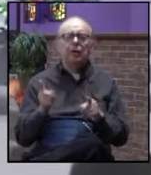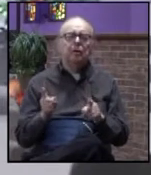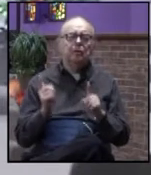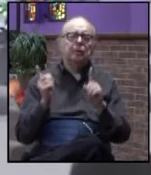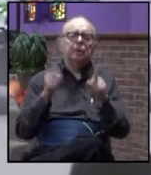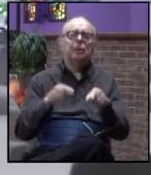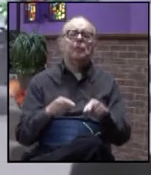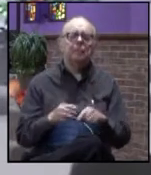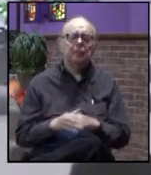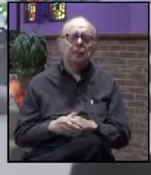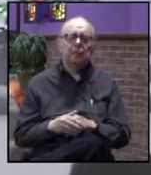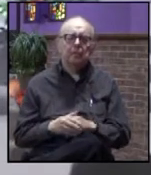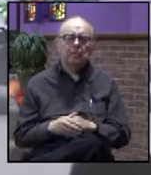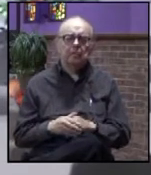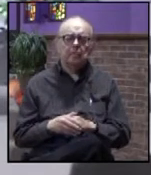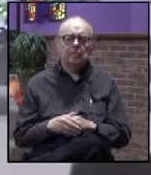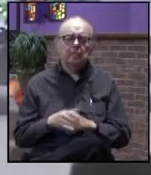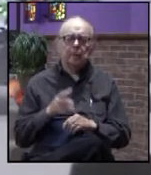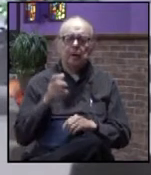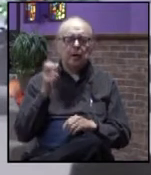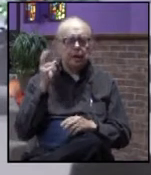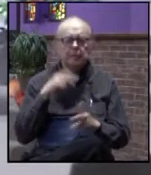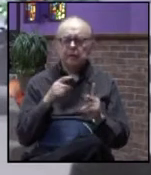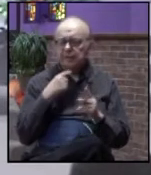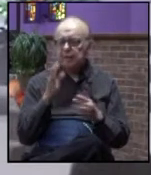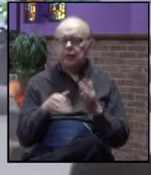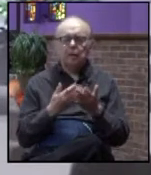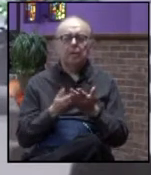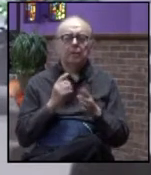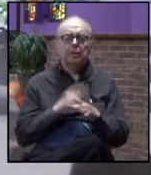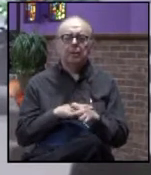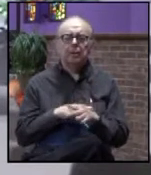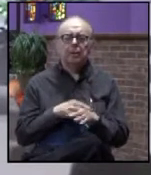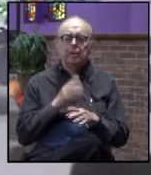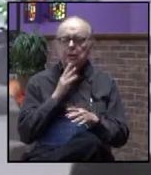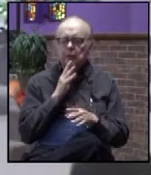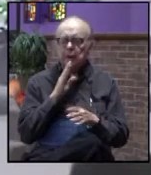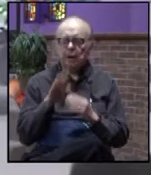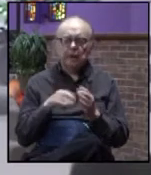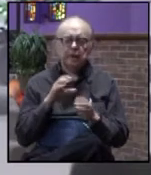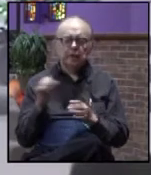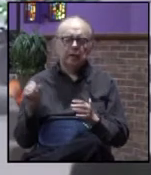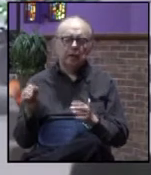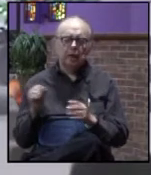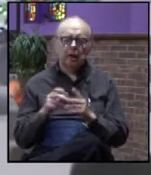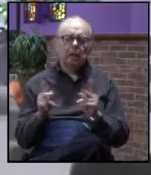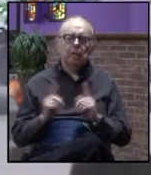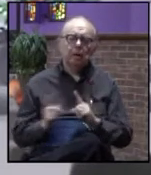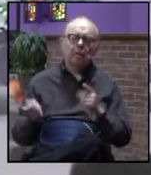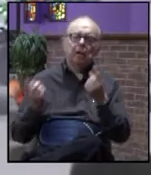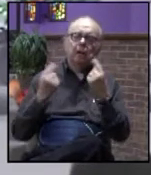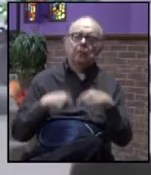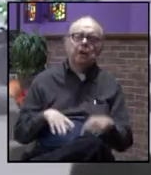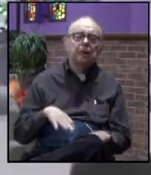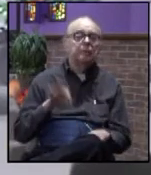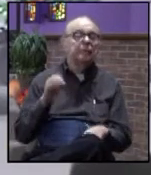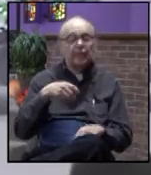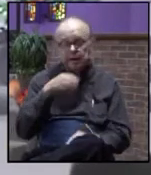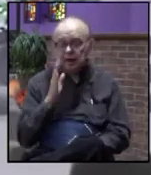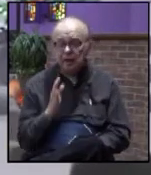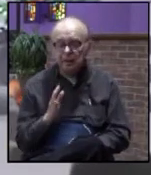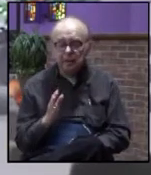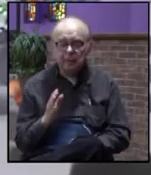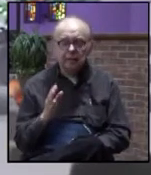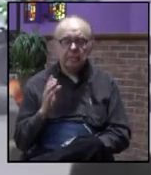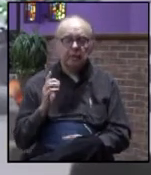come. I hear people say this all the time. We were talking about it in Sunday school. It's a place where I come to find God. You don't